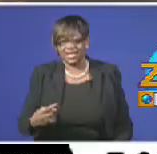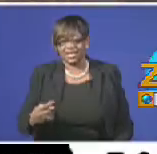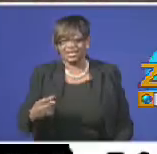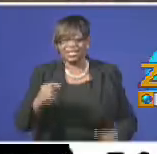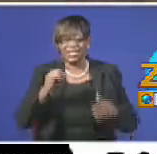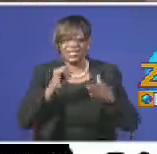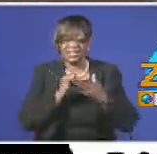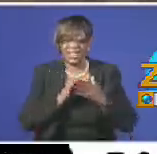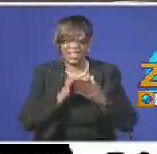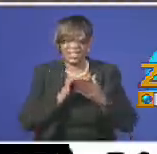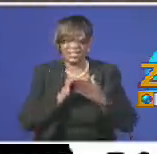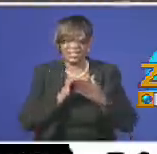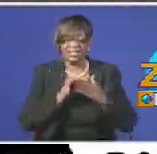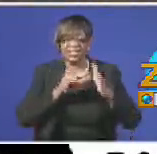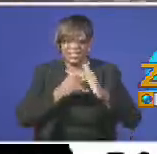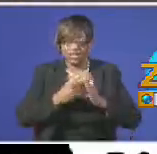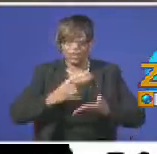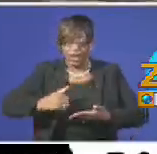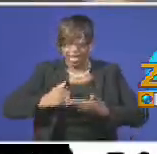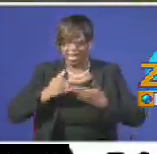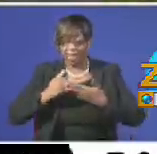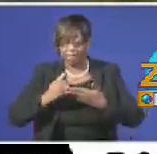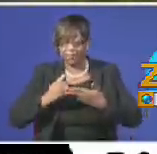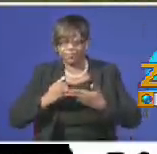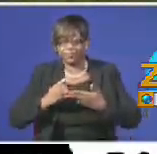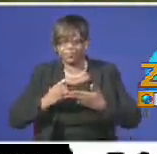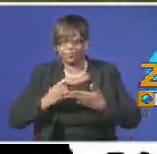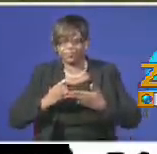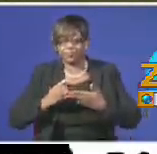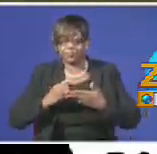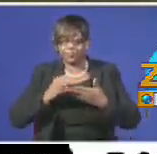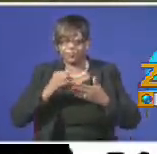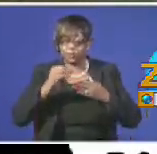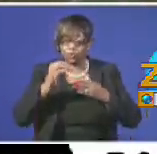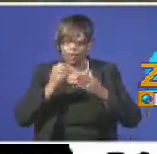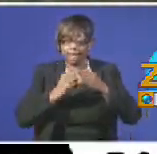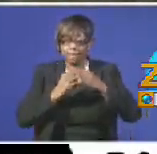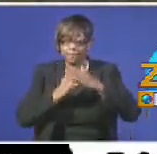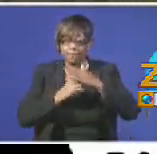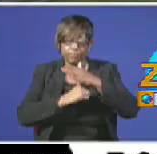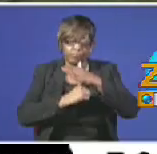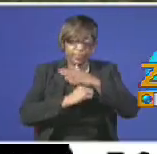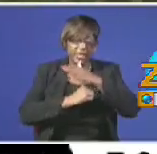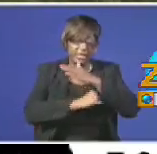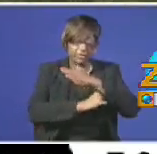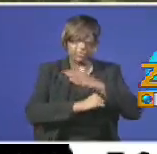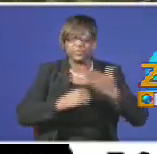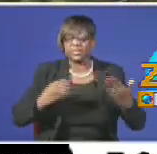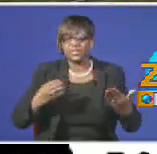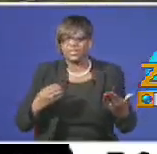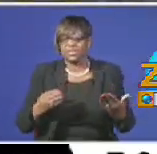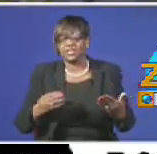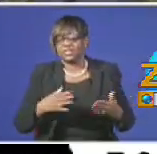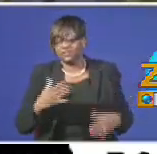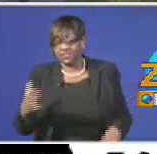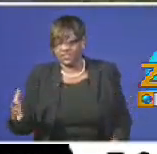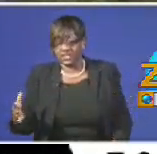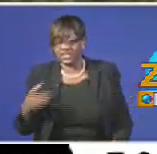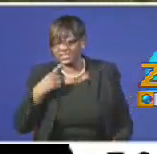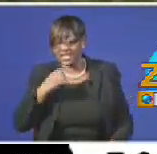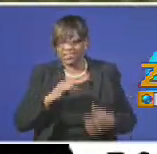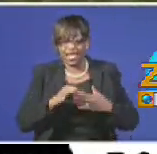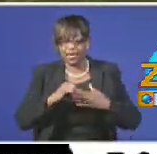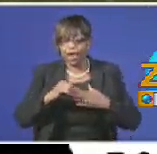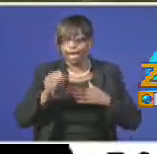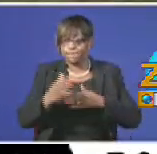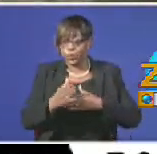that project will help us to put in place infrastructure in places like Bonefish Pond. Bonefish Pond is a beautiful wild